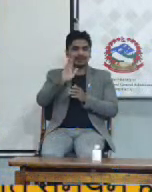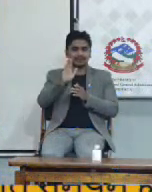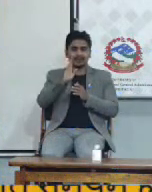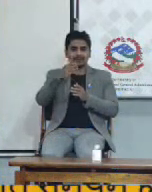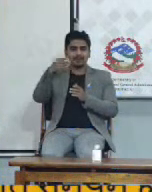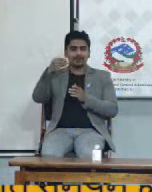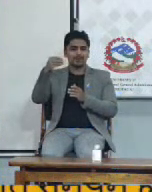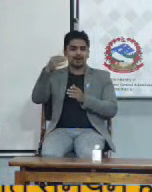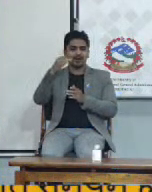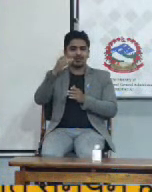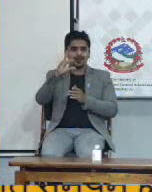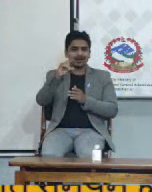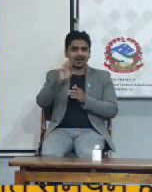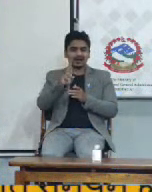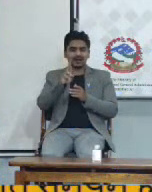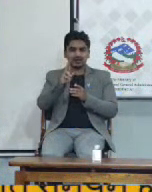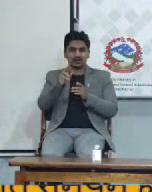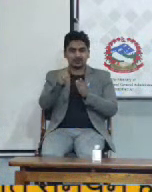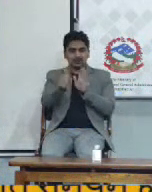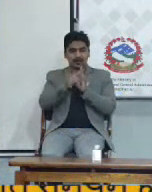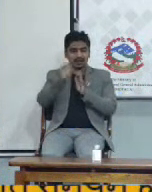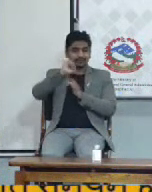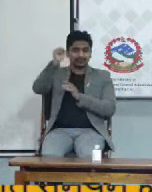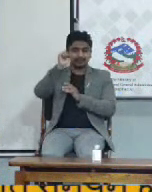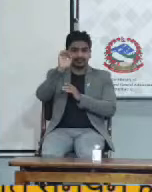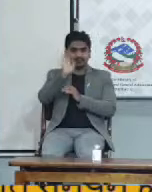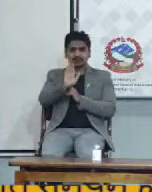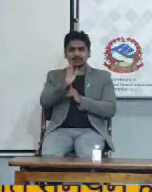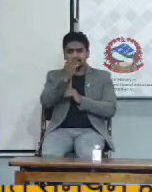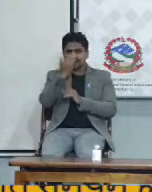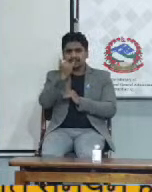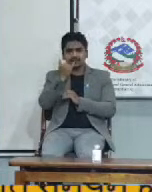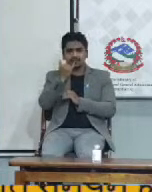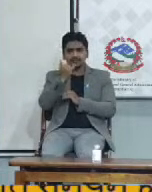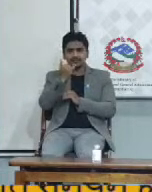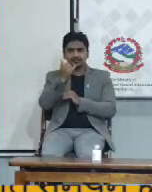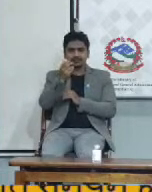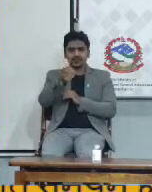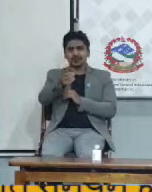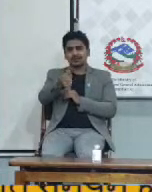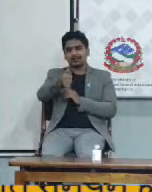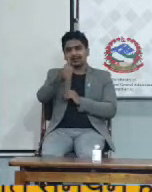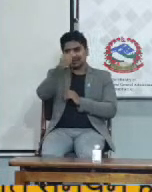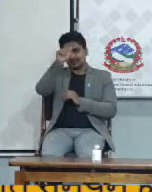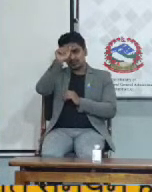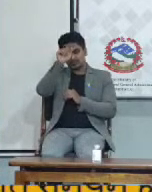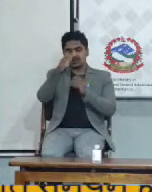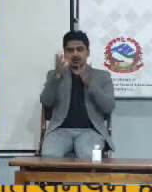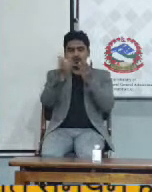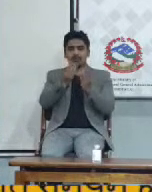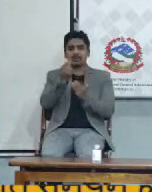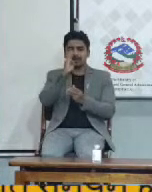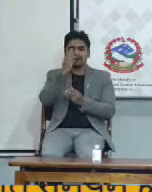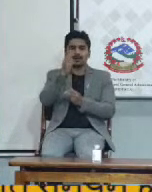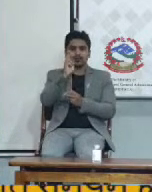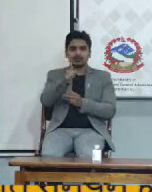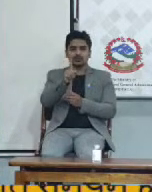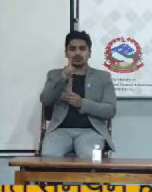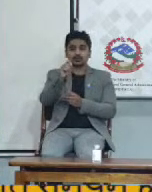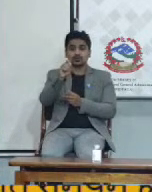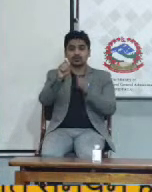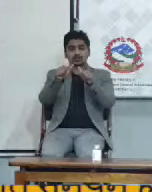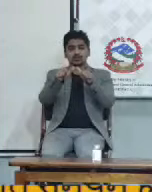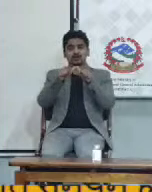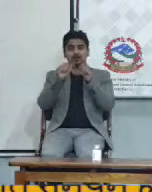is due to lack of right information. Where does the 10 billion budget goes? Because if government was able to show that on